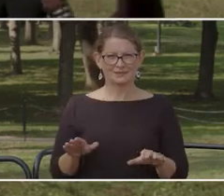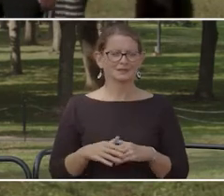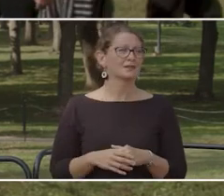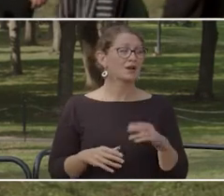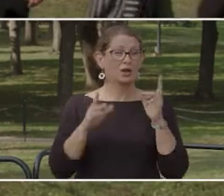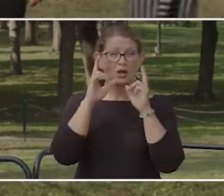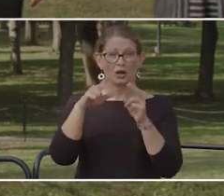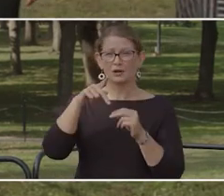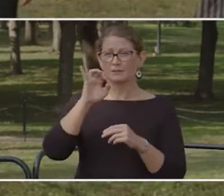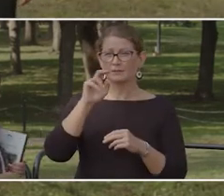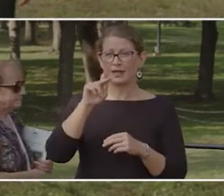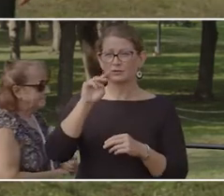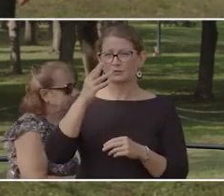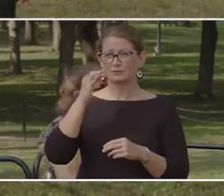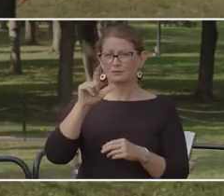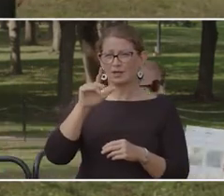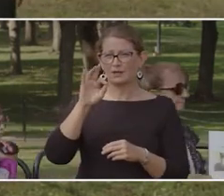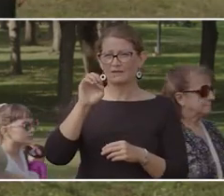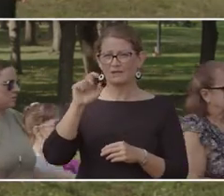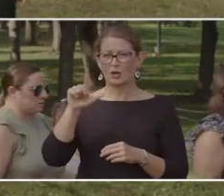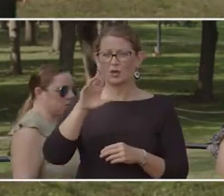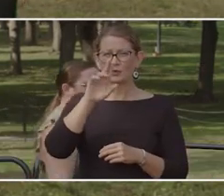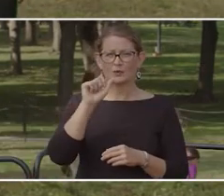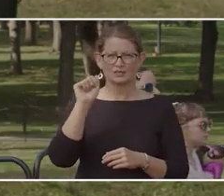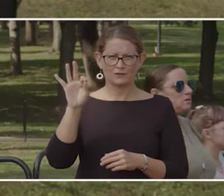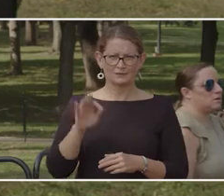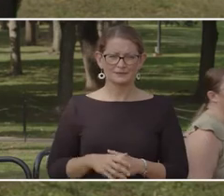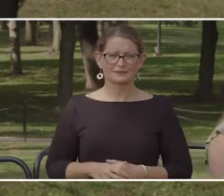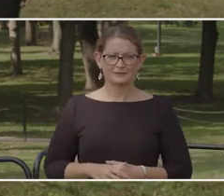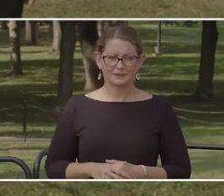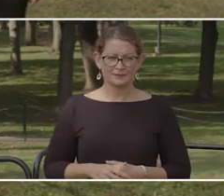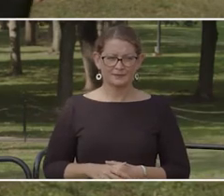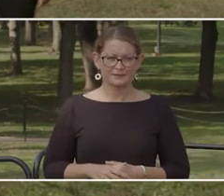of Patrick Michael Farrell, the United States Air Force.